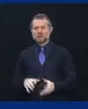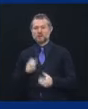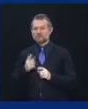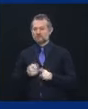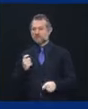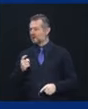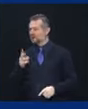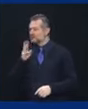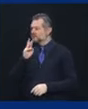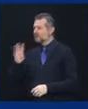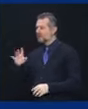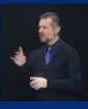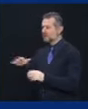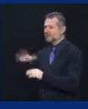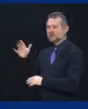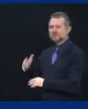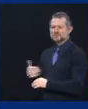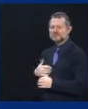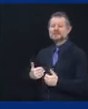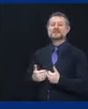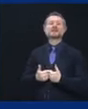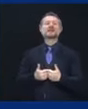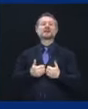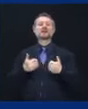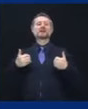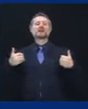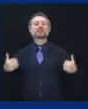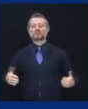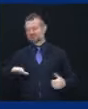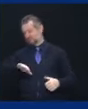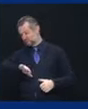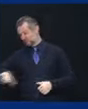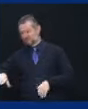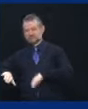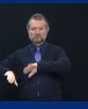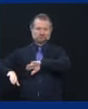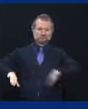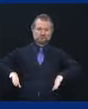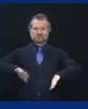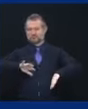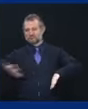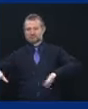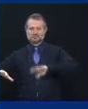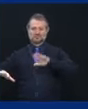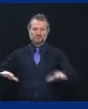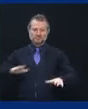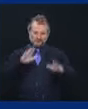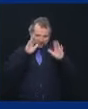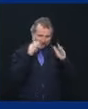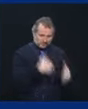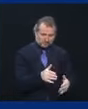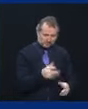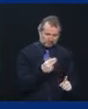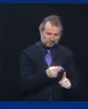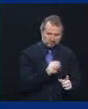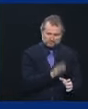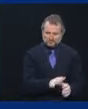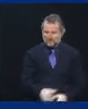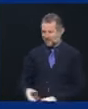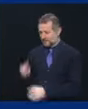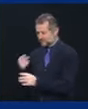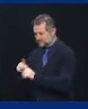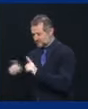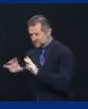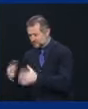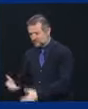65 plus have an allocation and a group of providers who do that. Healthcare has